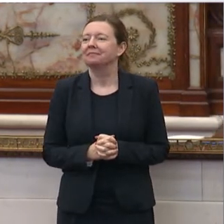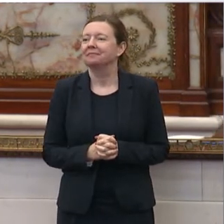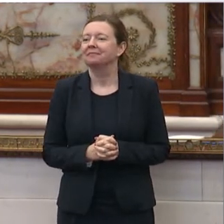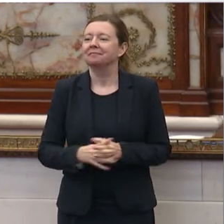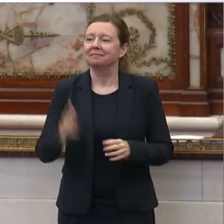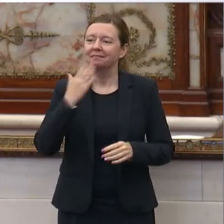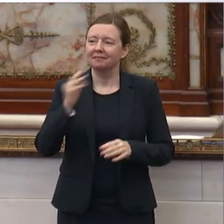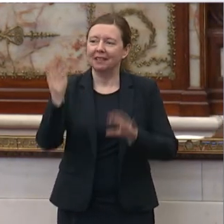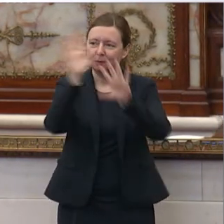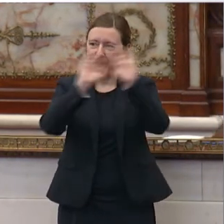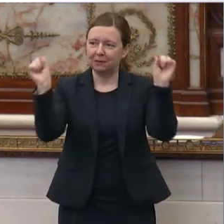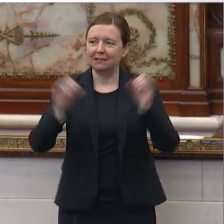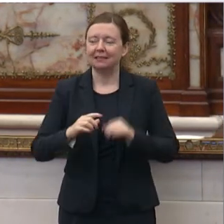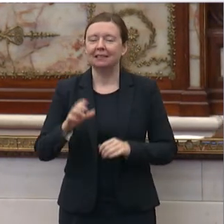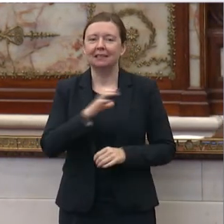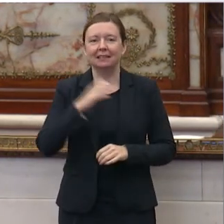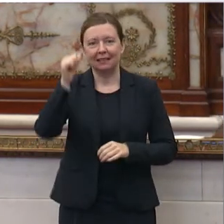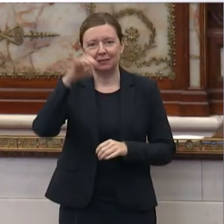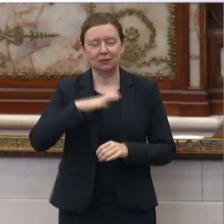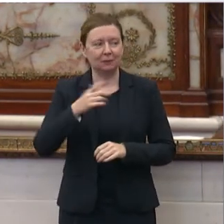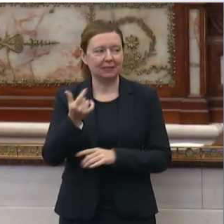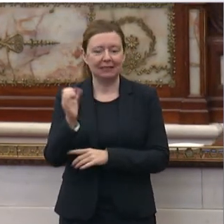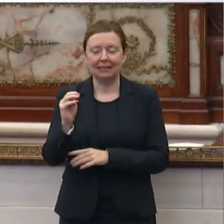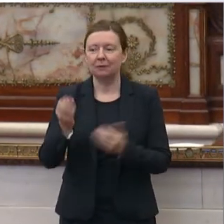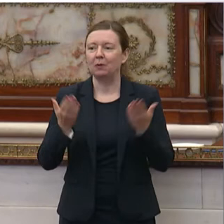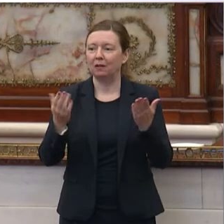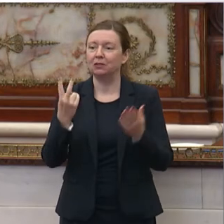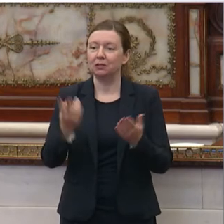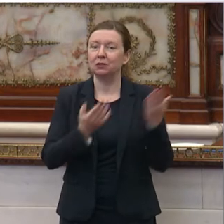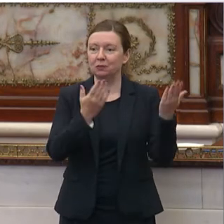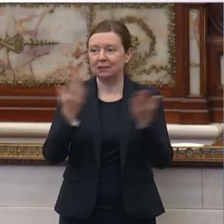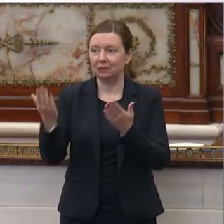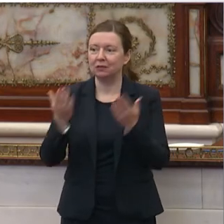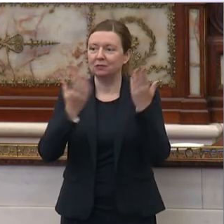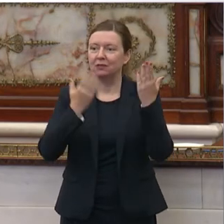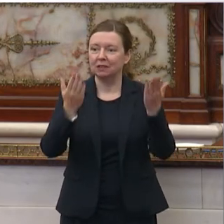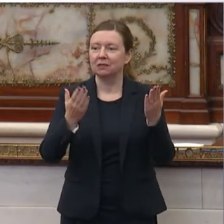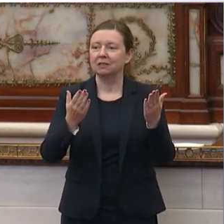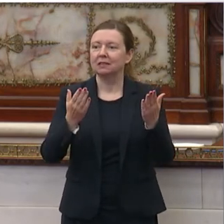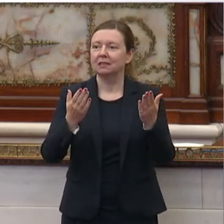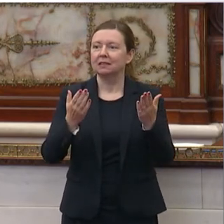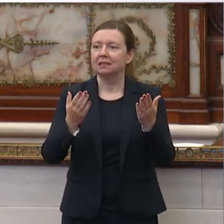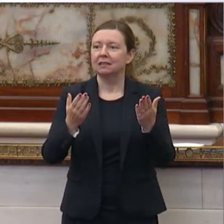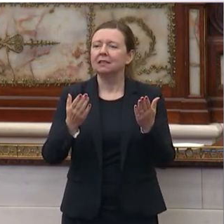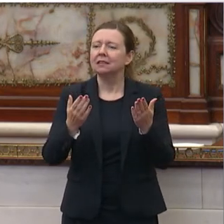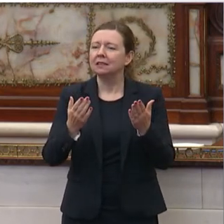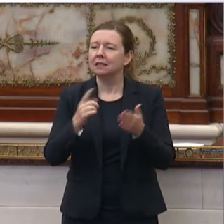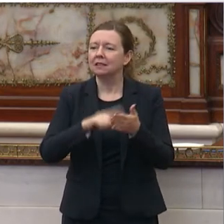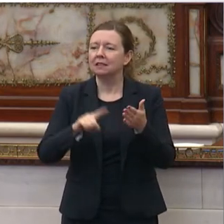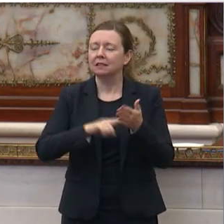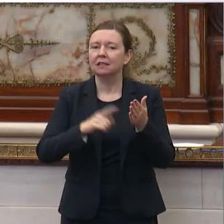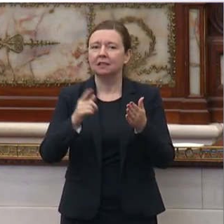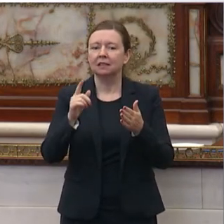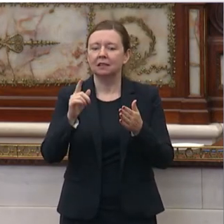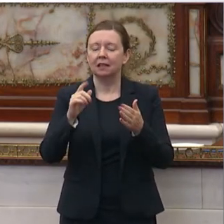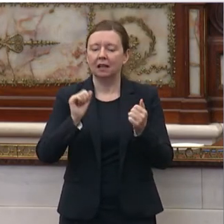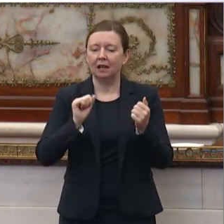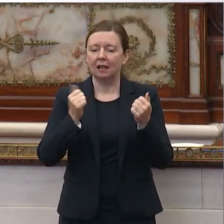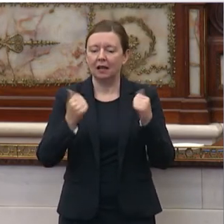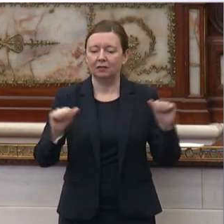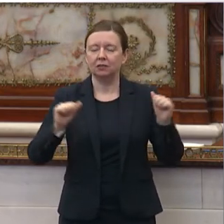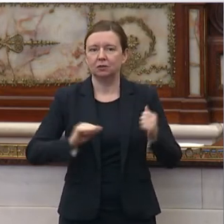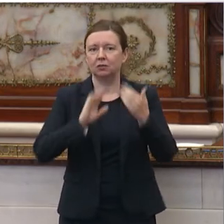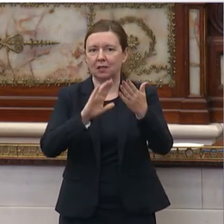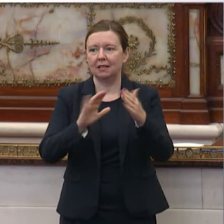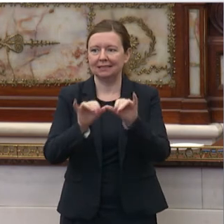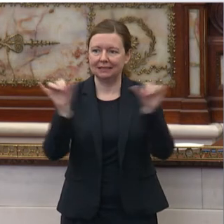Thank you, Mr. President. Councilwoman Gim offers two resolutions, entitled A Resolution Denouncing Attacks on Efforts to Address Systemic Racism in